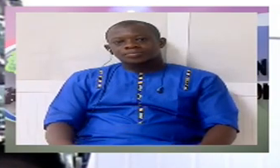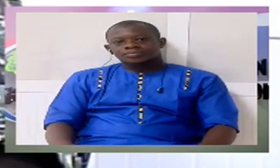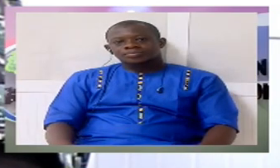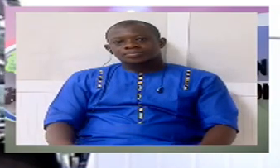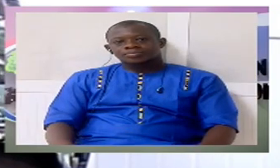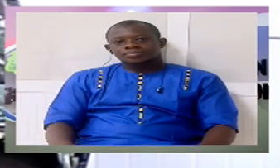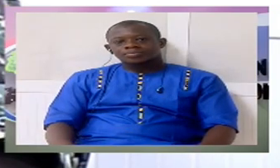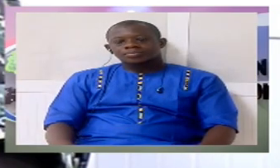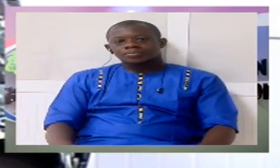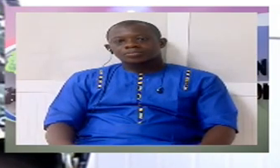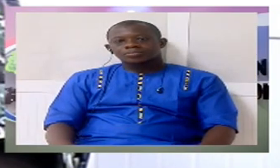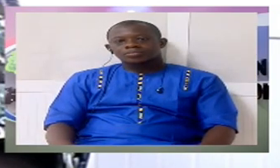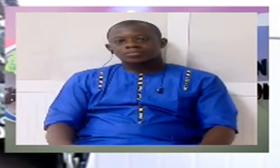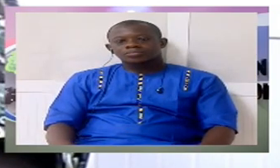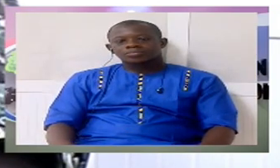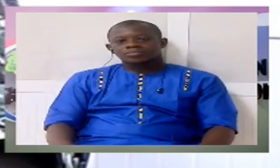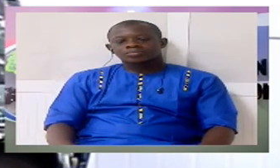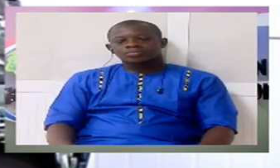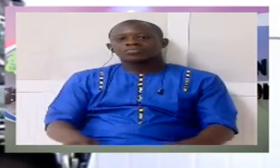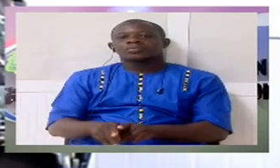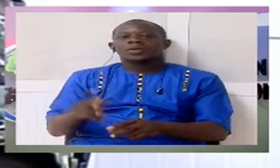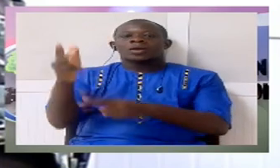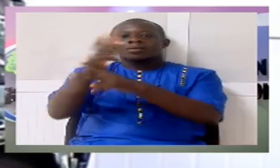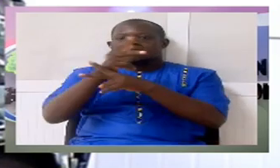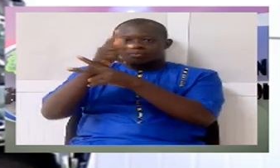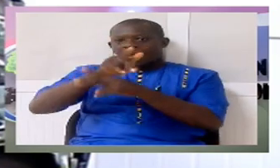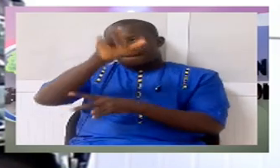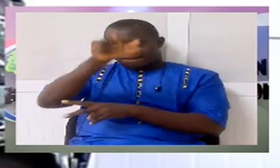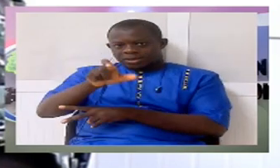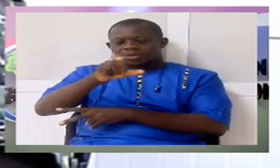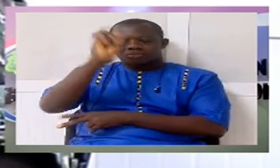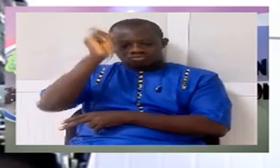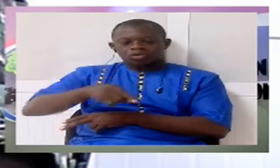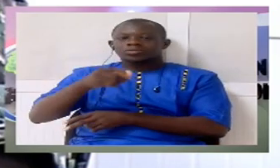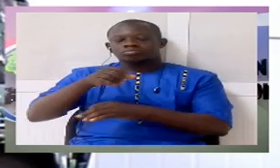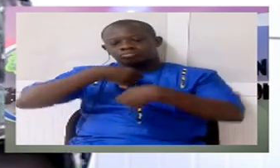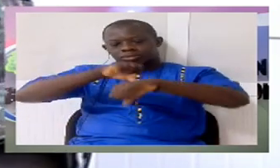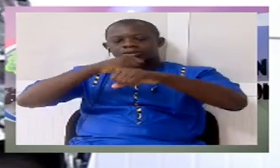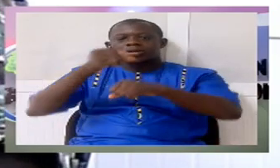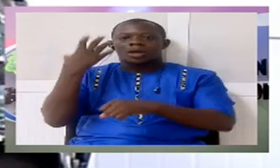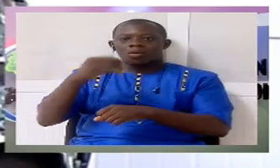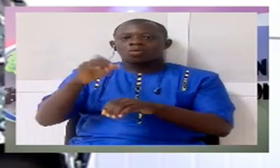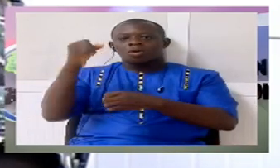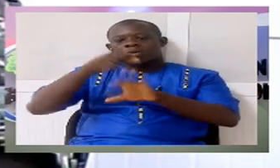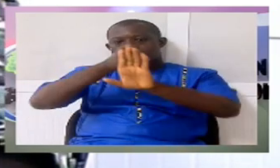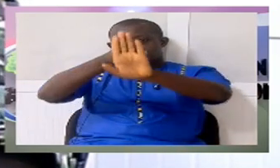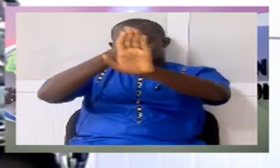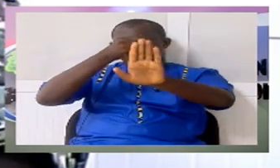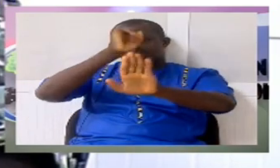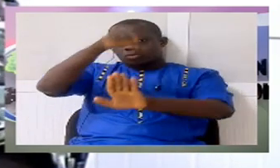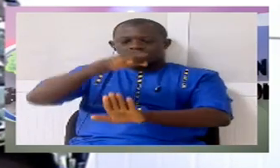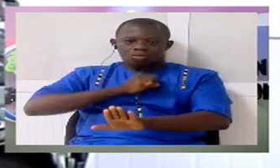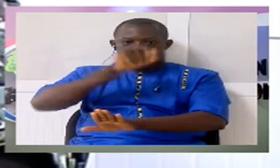comme ningas protect sa VIP bo dañ la ko jangal. The bodyguard is trained how to